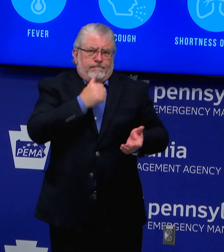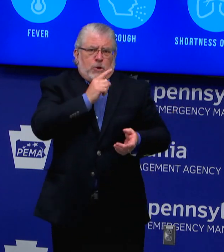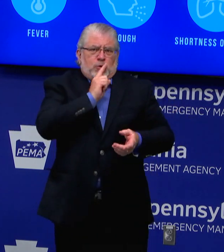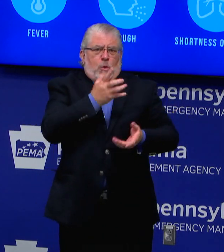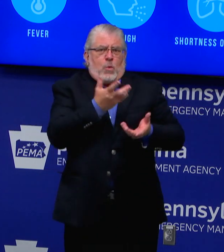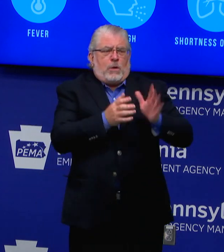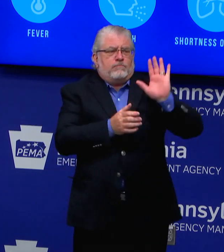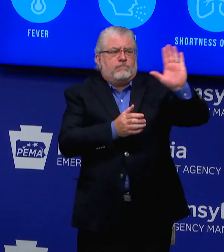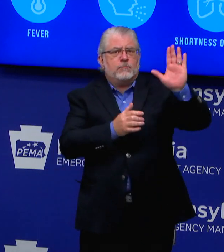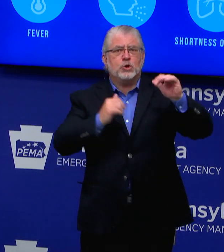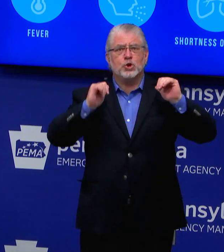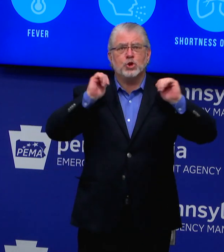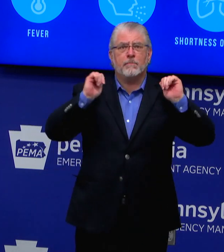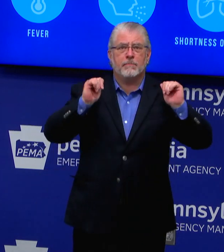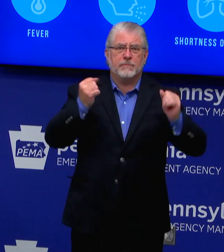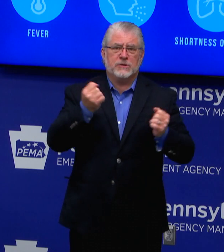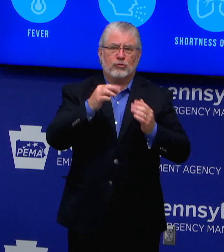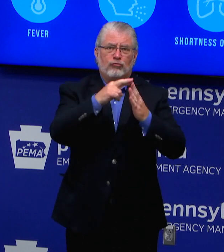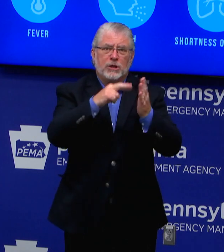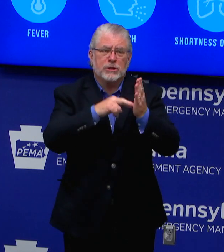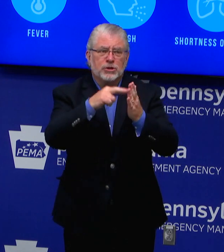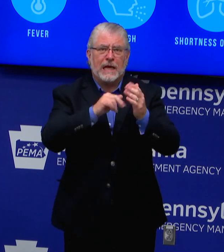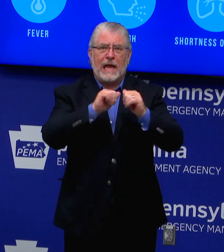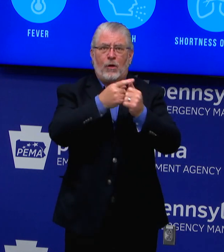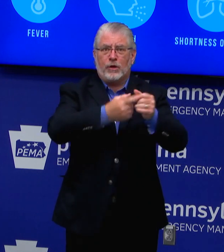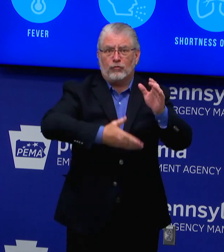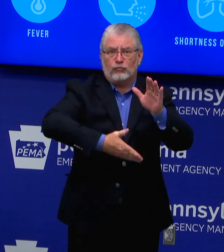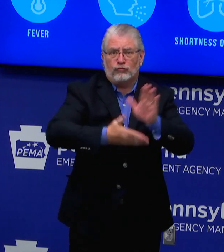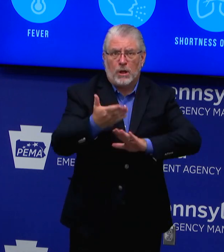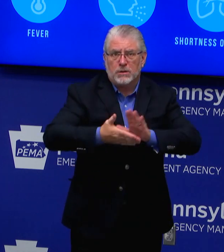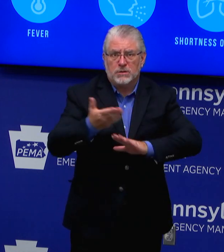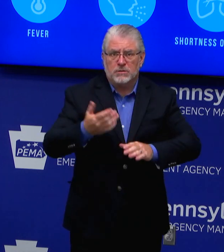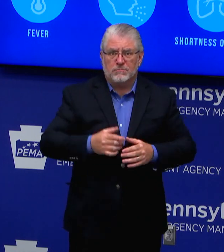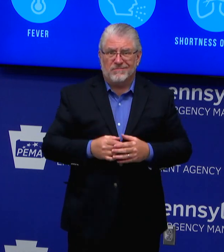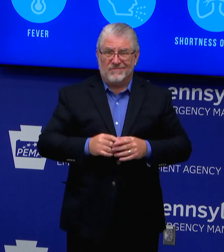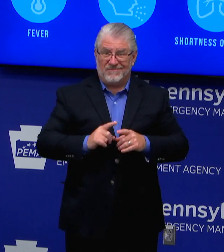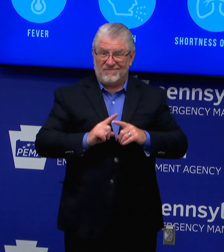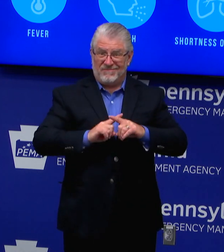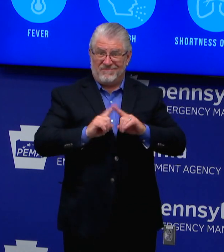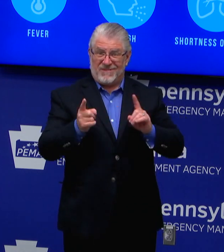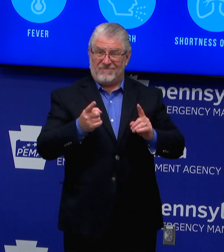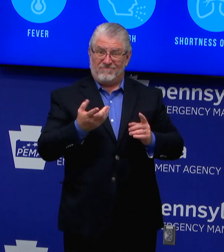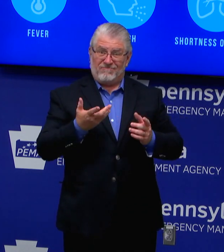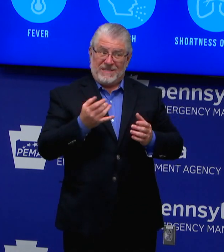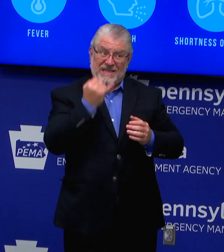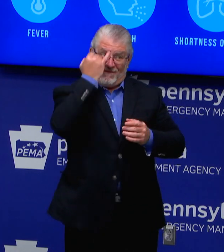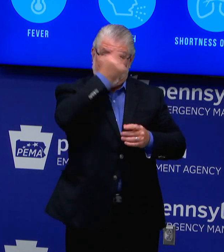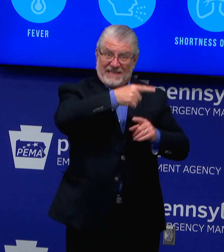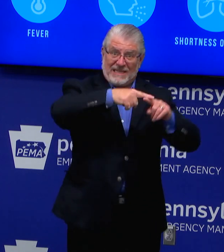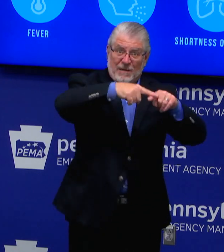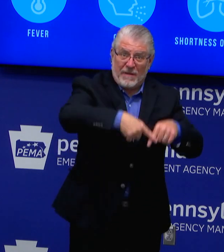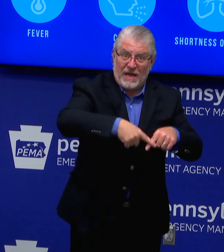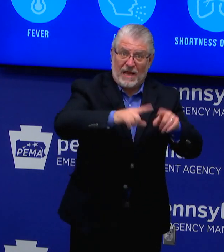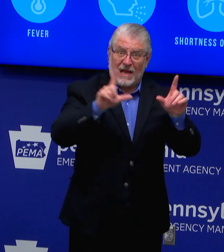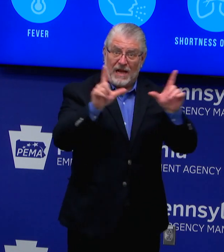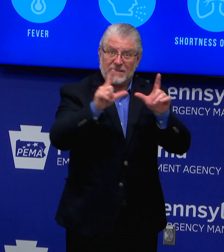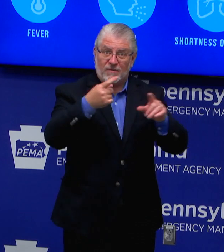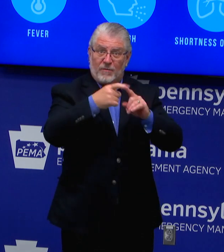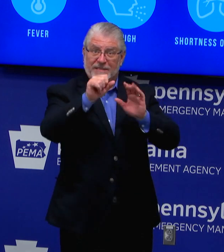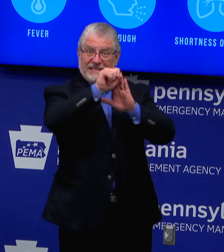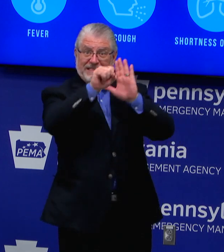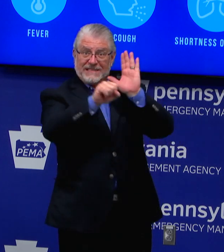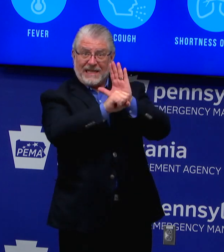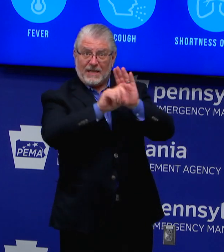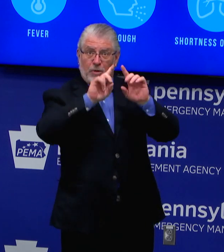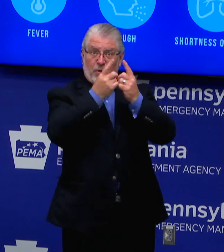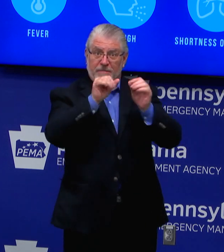all, but if they depend on a license from the Department of State or Department of Community and Economic